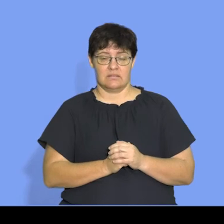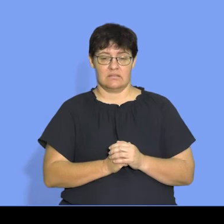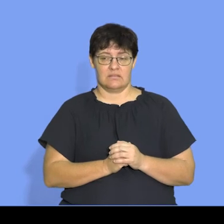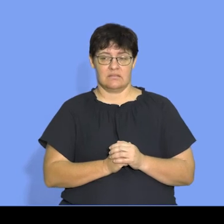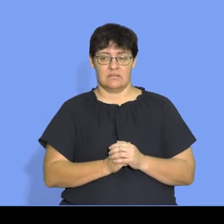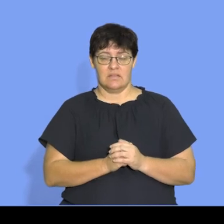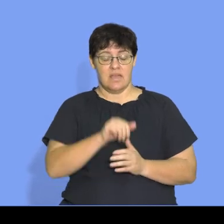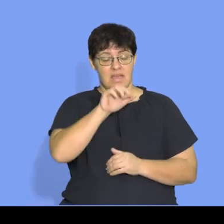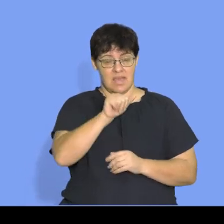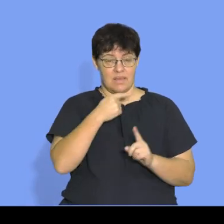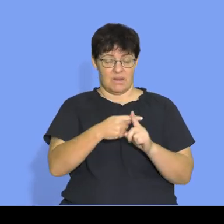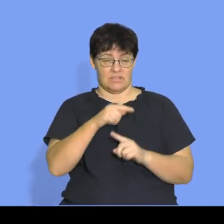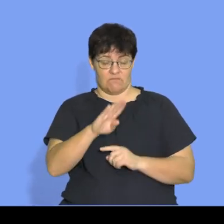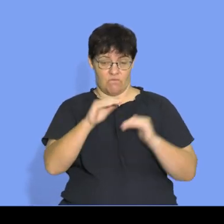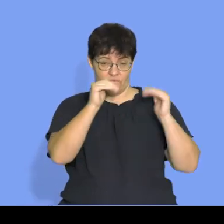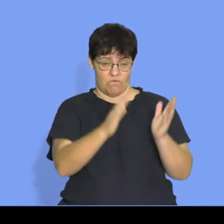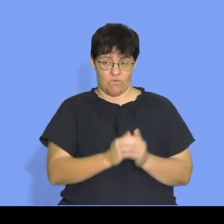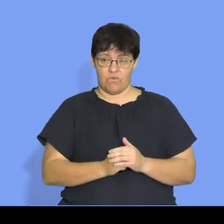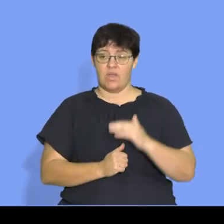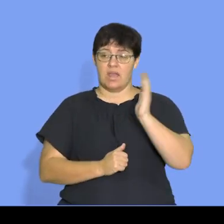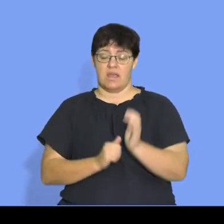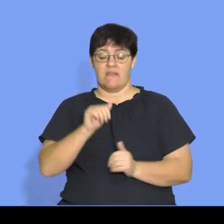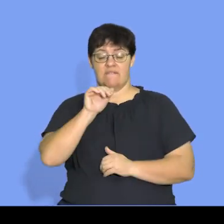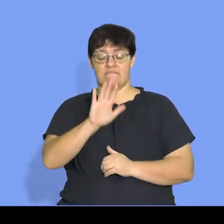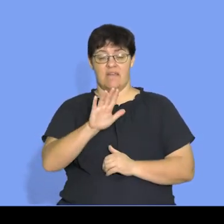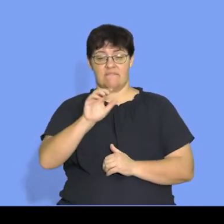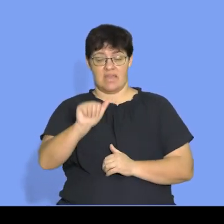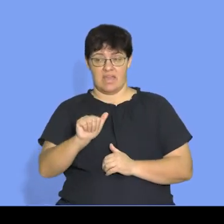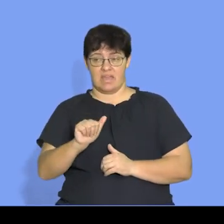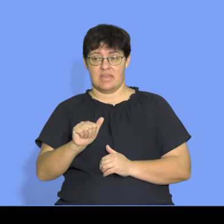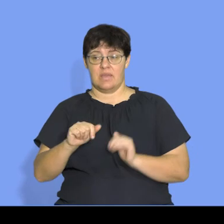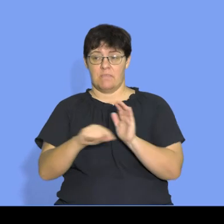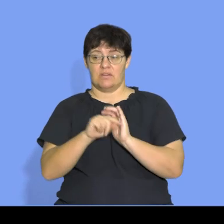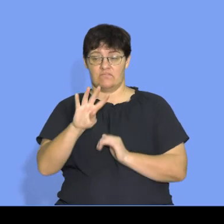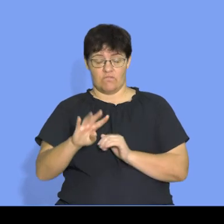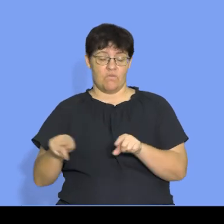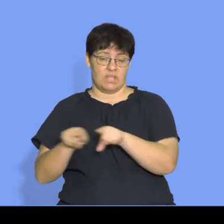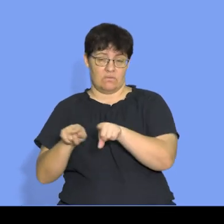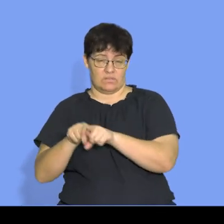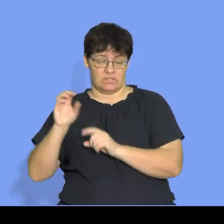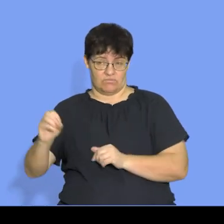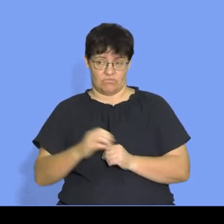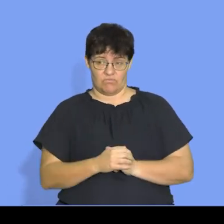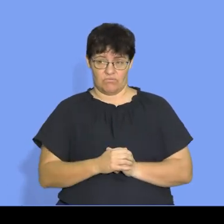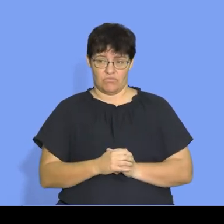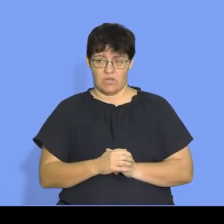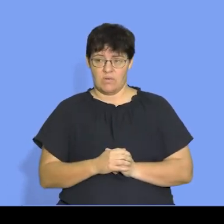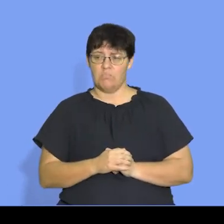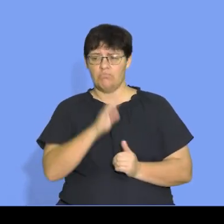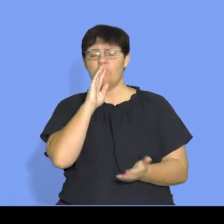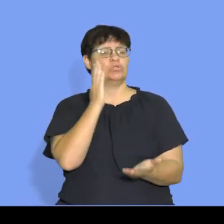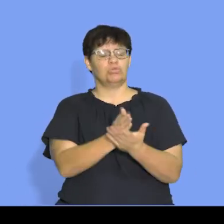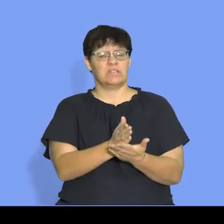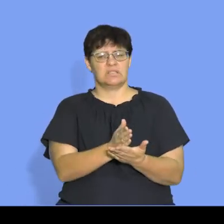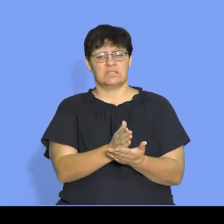plus 4 and 5a minus 4 equal to 0, then I would go straight into